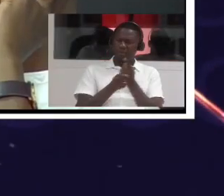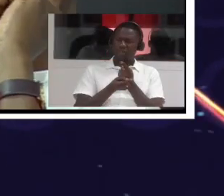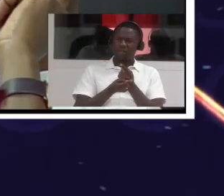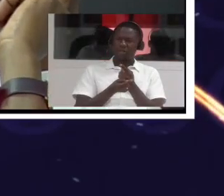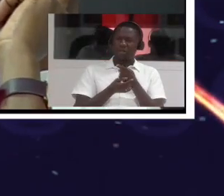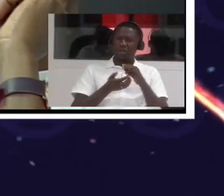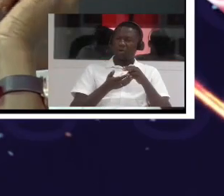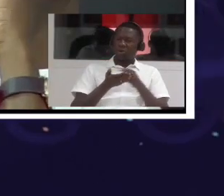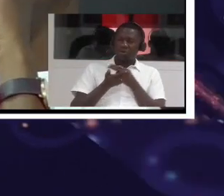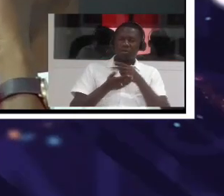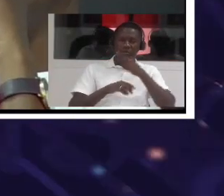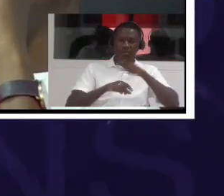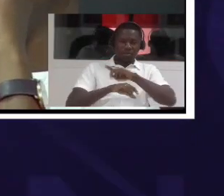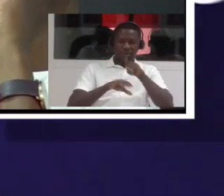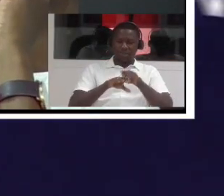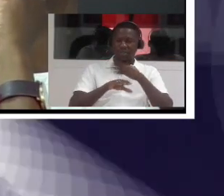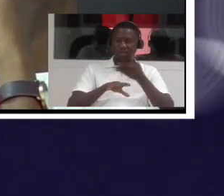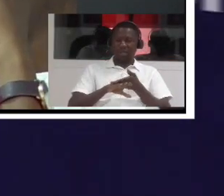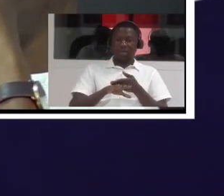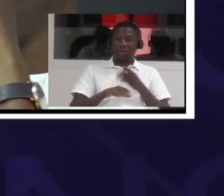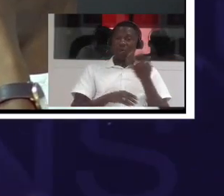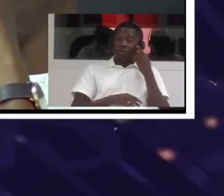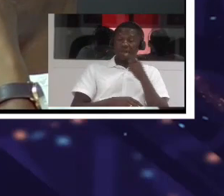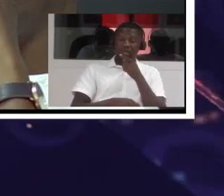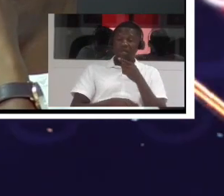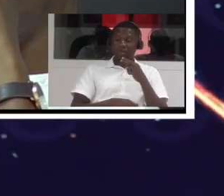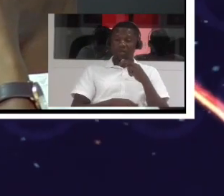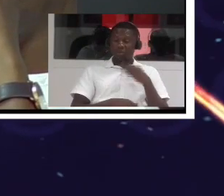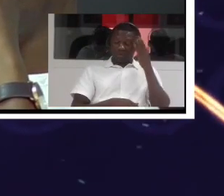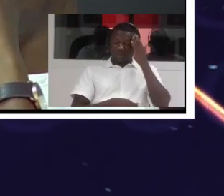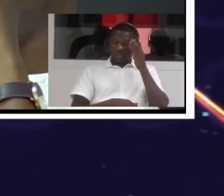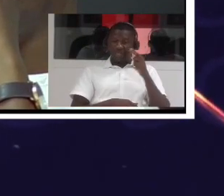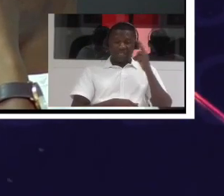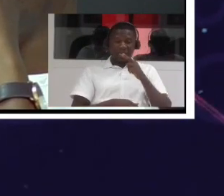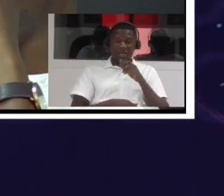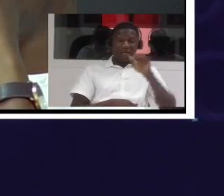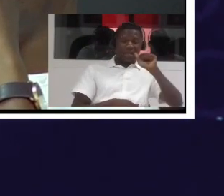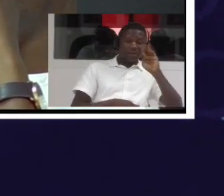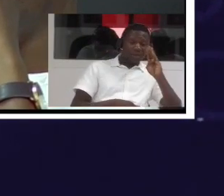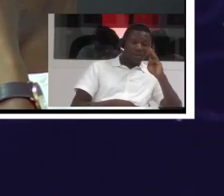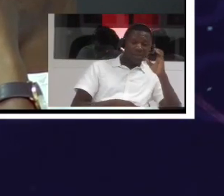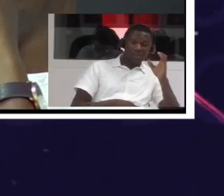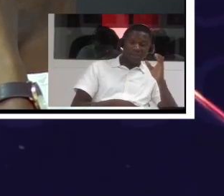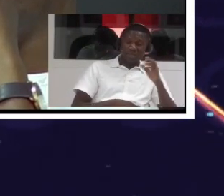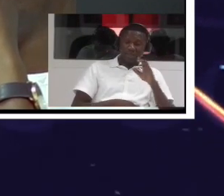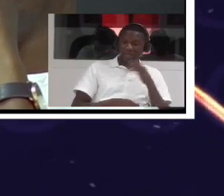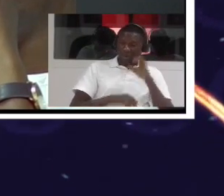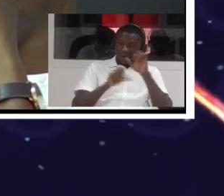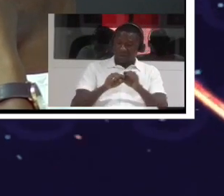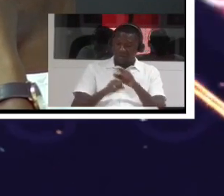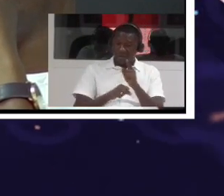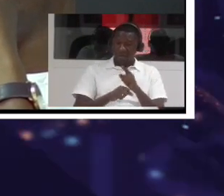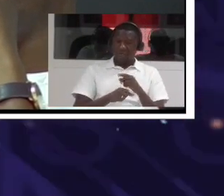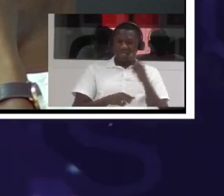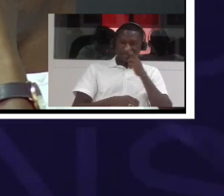When they know that they've tried A, B, C, they can't get you, then they try and, you know, cook